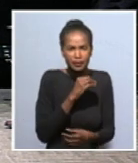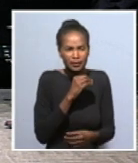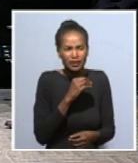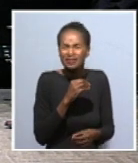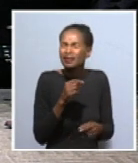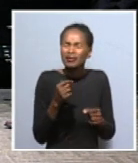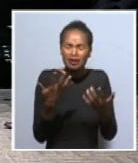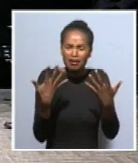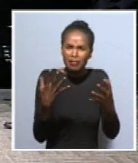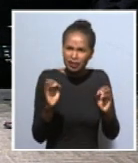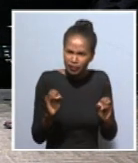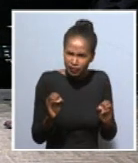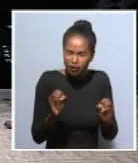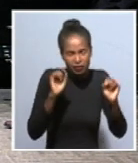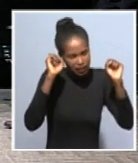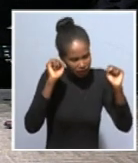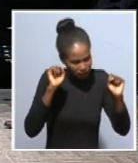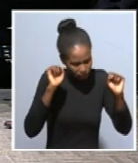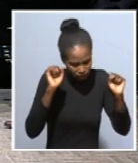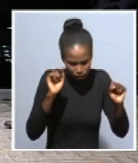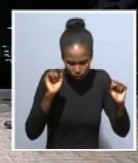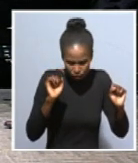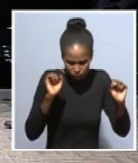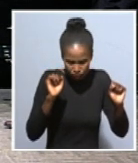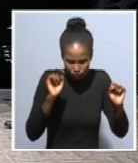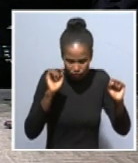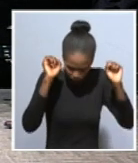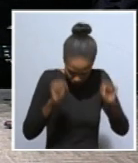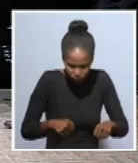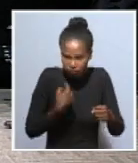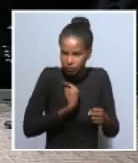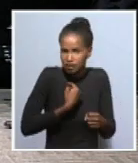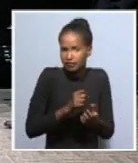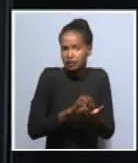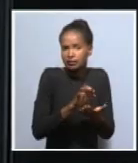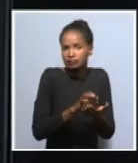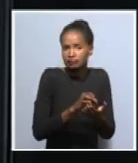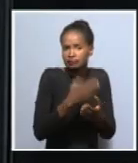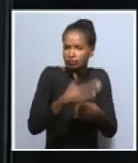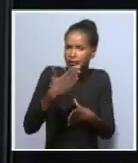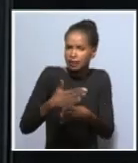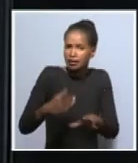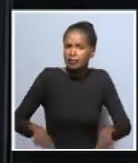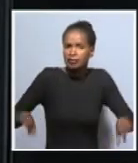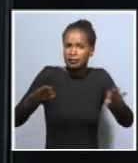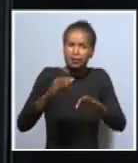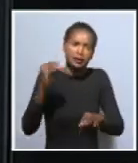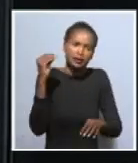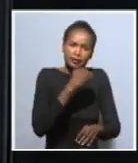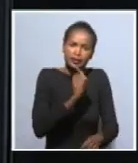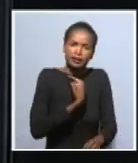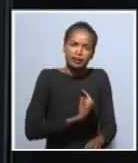producing our own food, at least our own staples? And this is we have to do